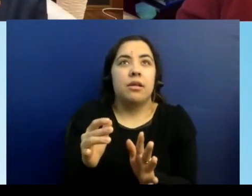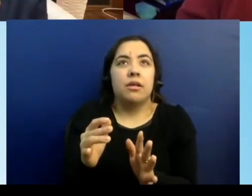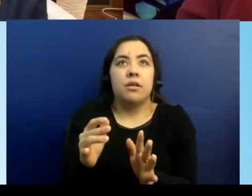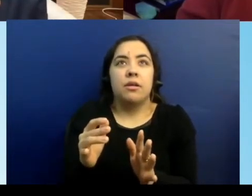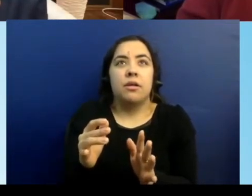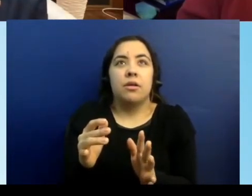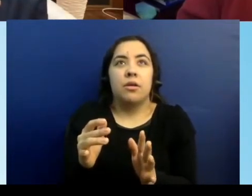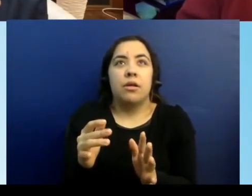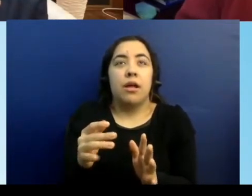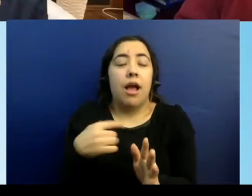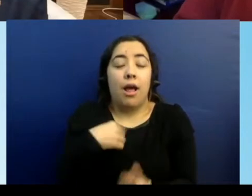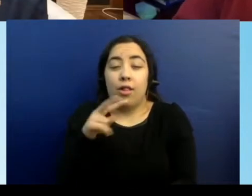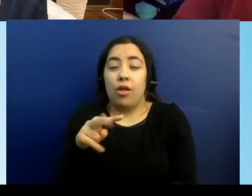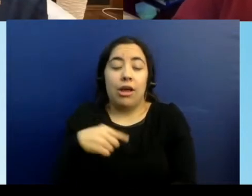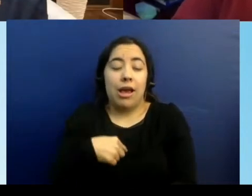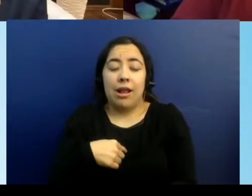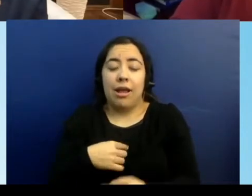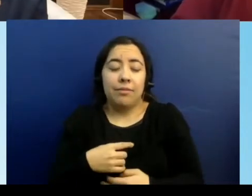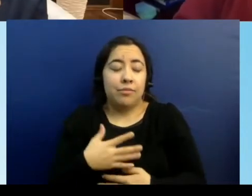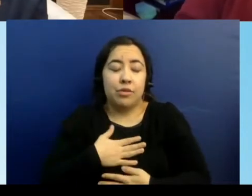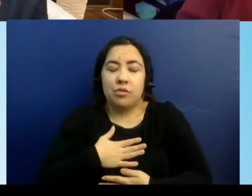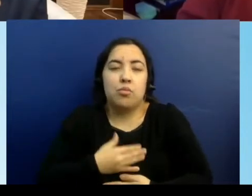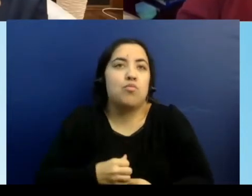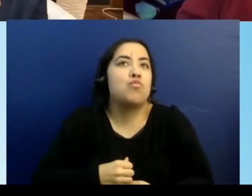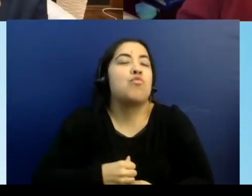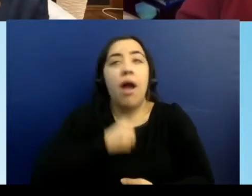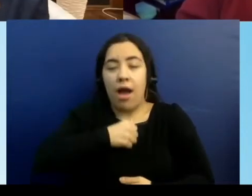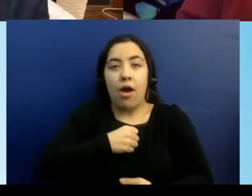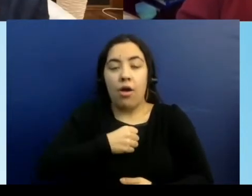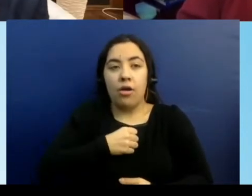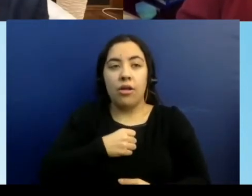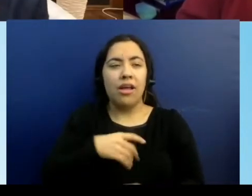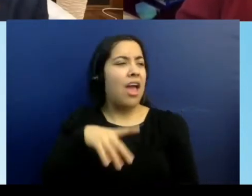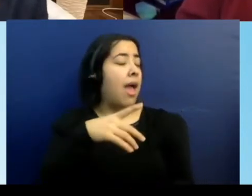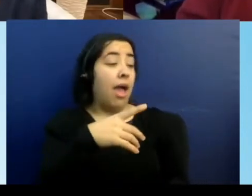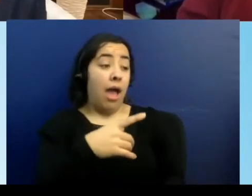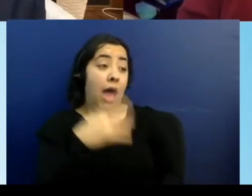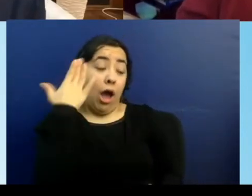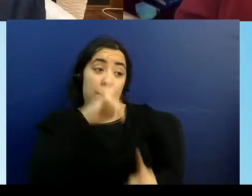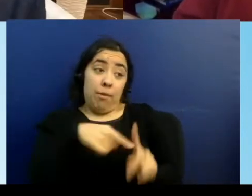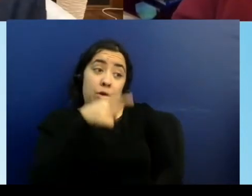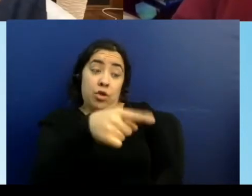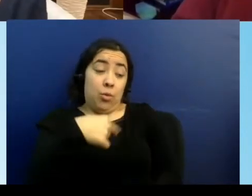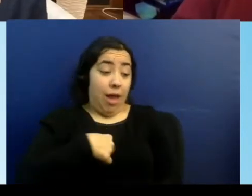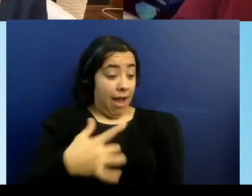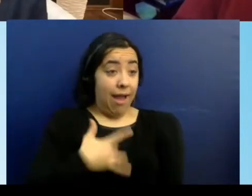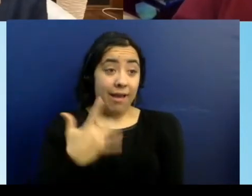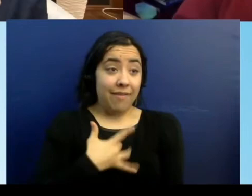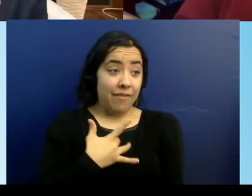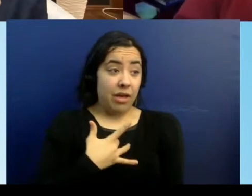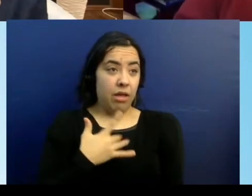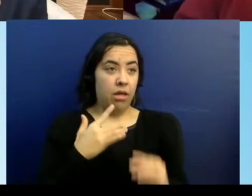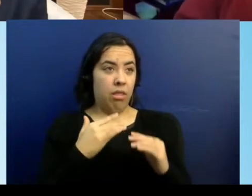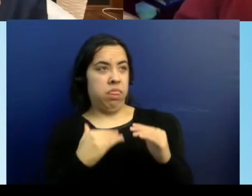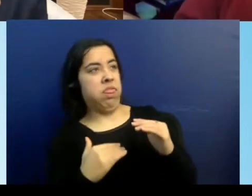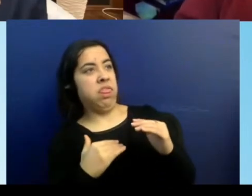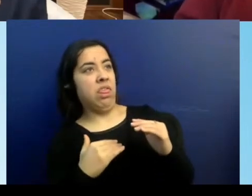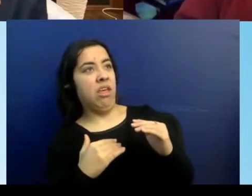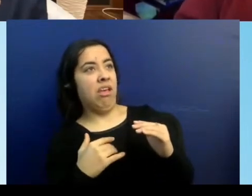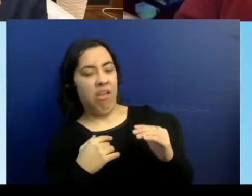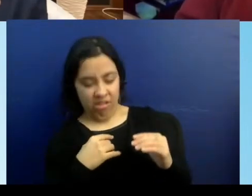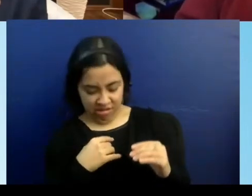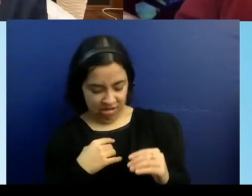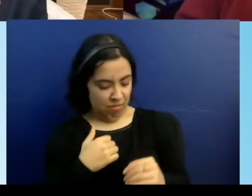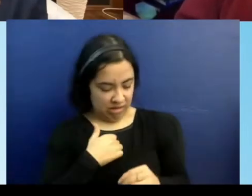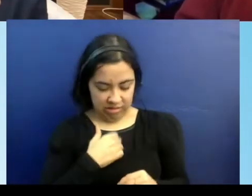pride. I also felt inadequate. I don't know about you. I felt inadequate. Yeah, I thought about myself at that age and